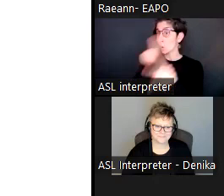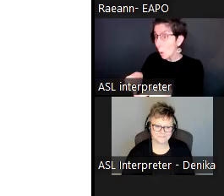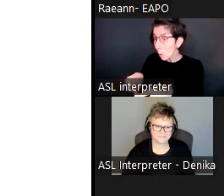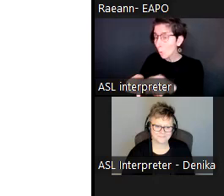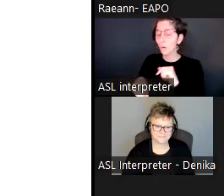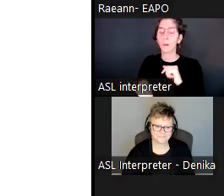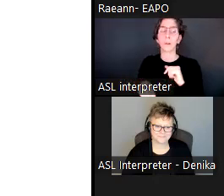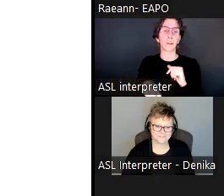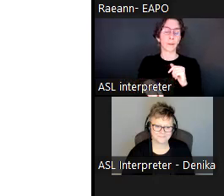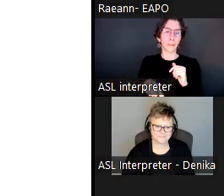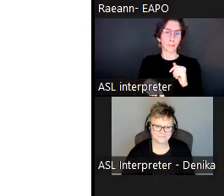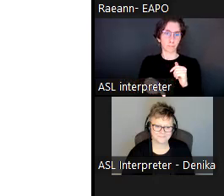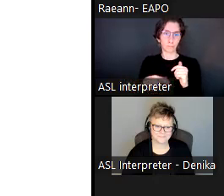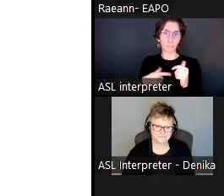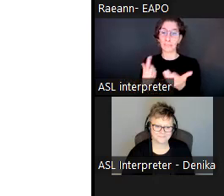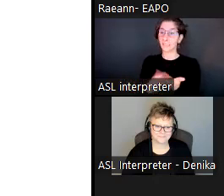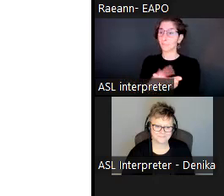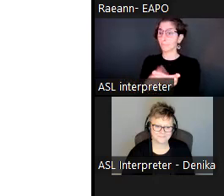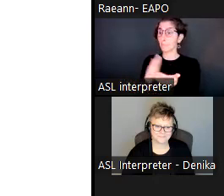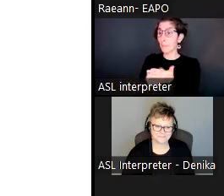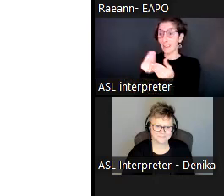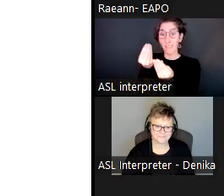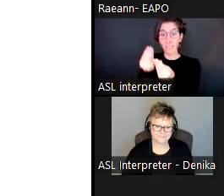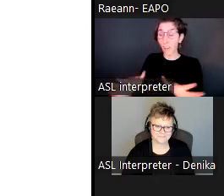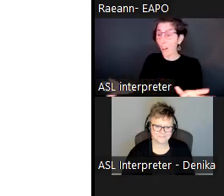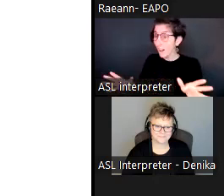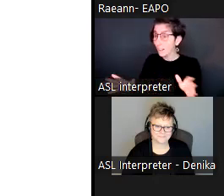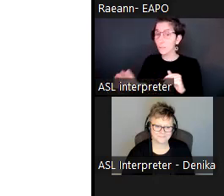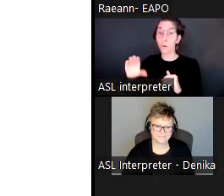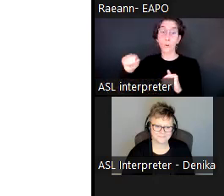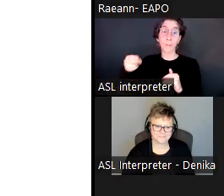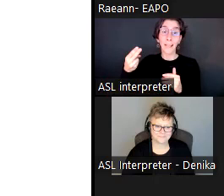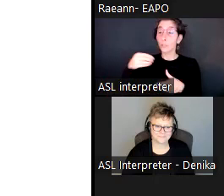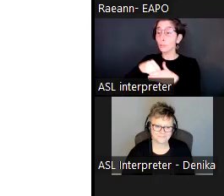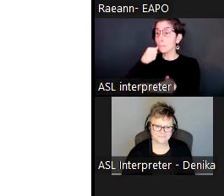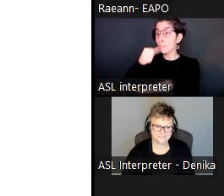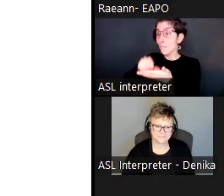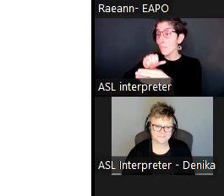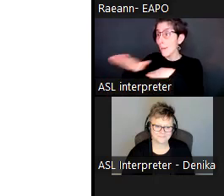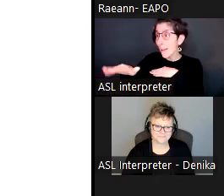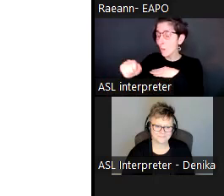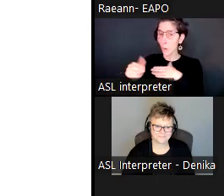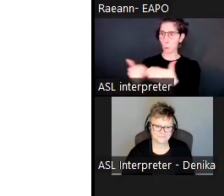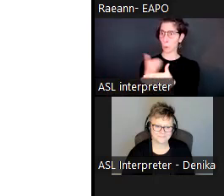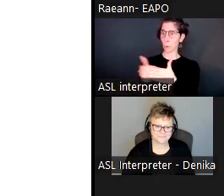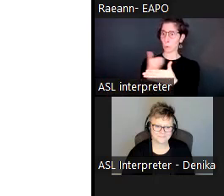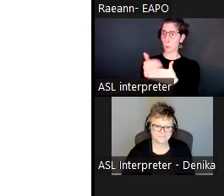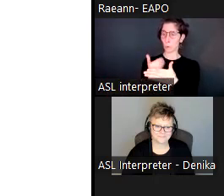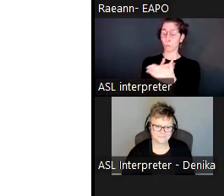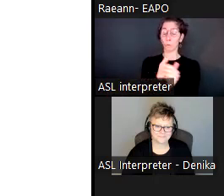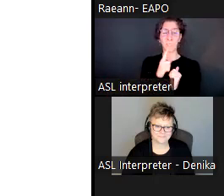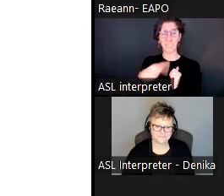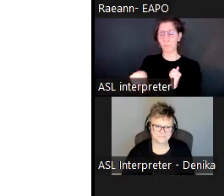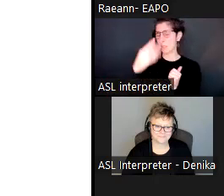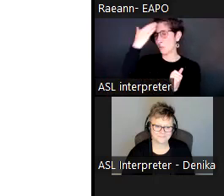recommendation, there's a large loss of money, there's cash in the mail, or for any new twist. As we know, frauds change all the